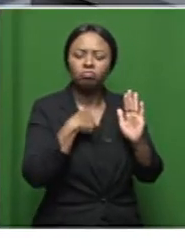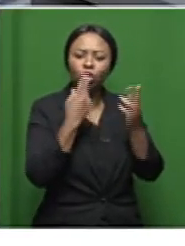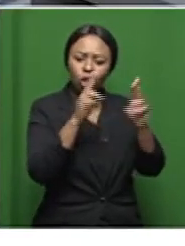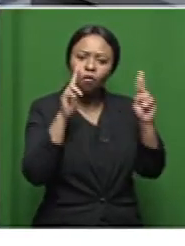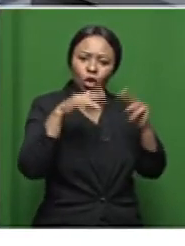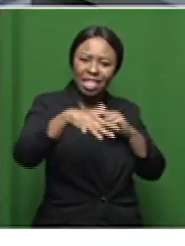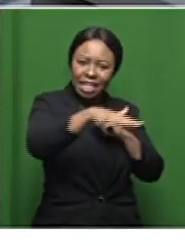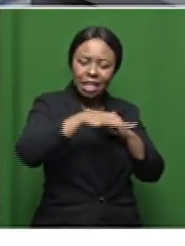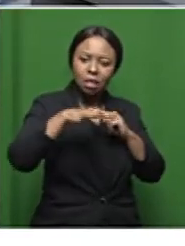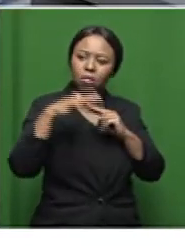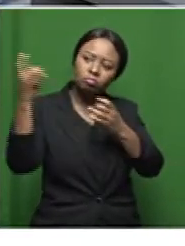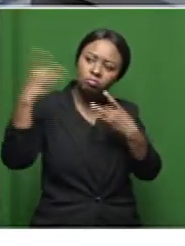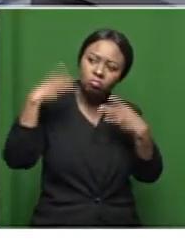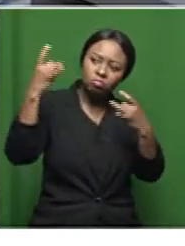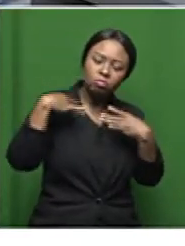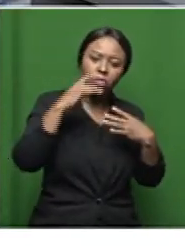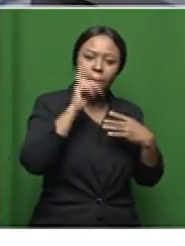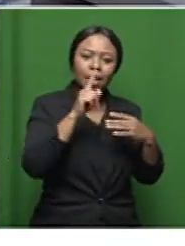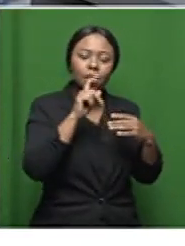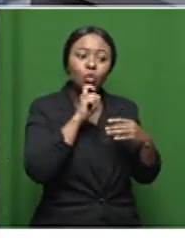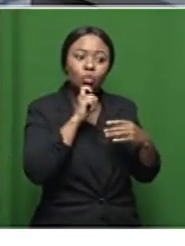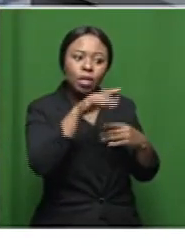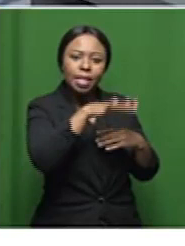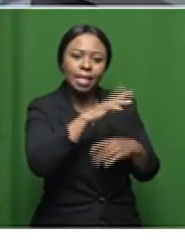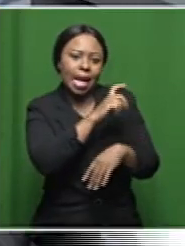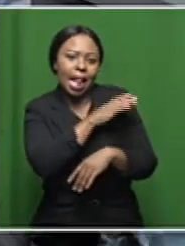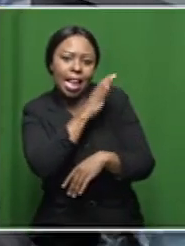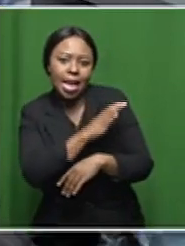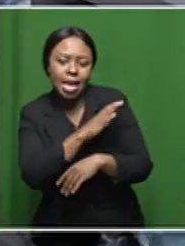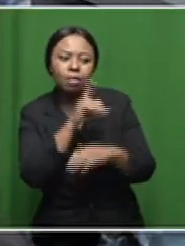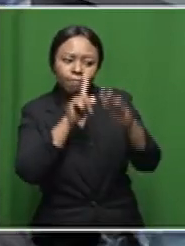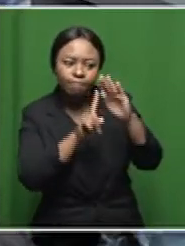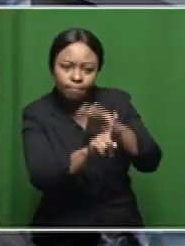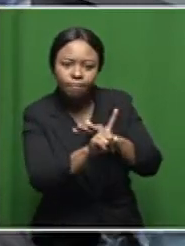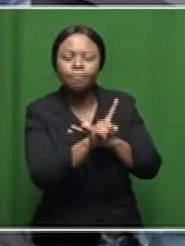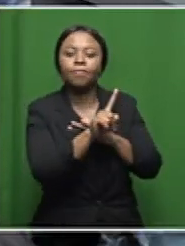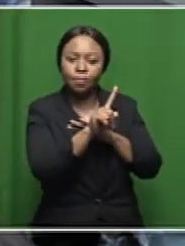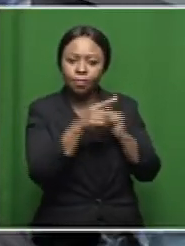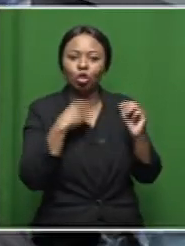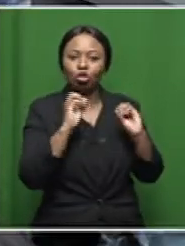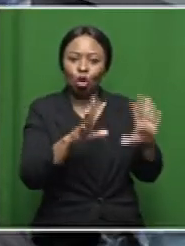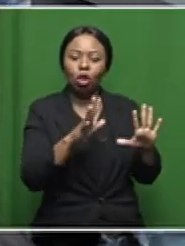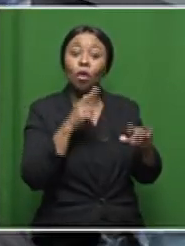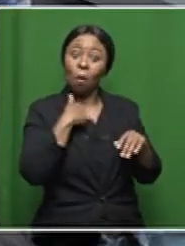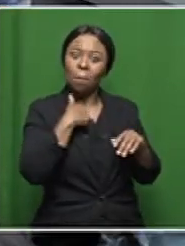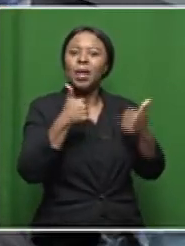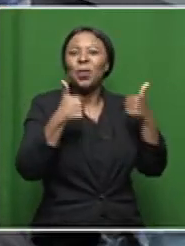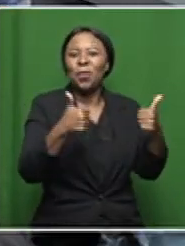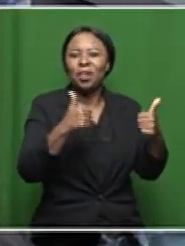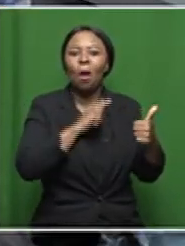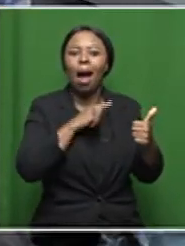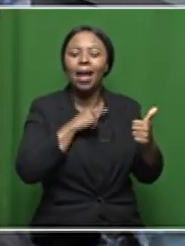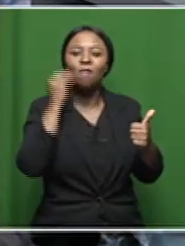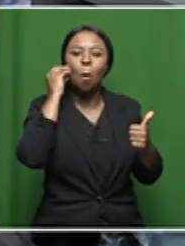that would tell us to use the free facilities. So we had a clinic there. So I started there, and I think that was, great for me because I had access to